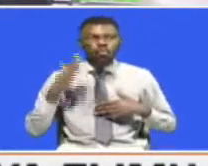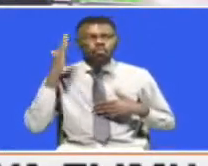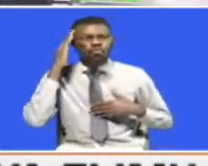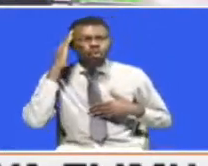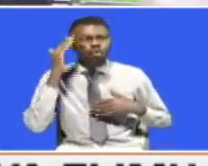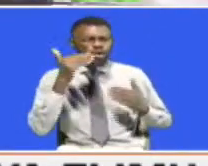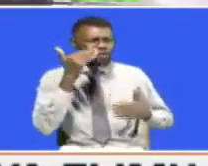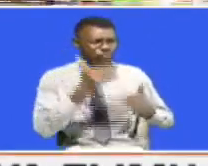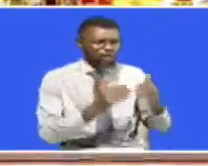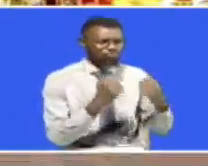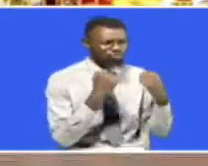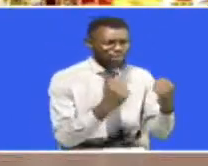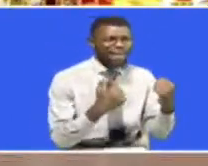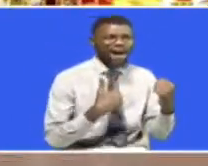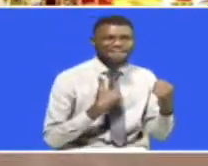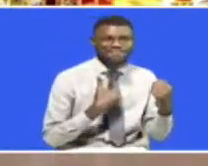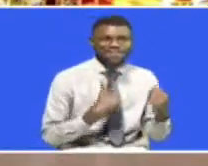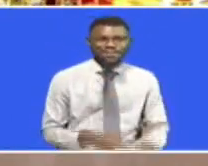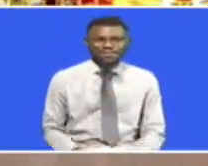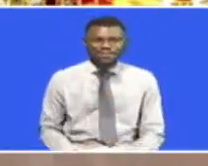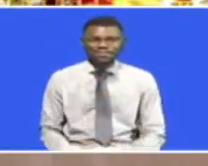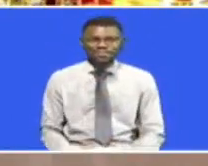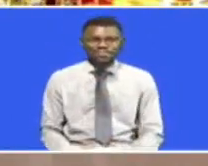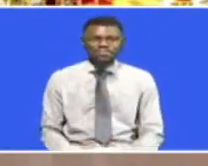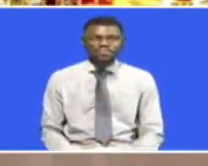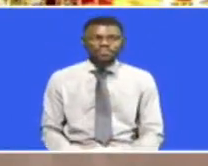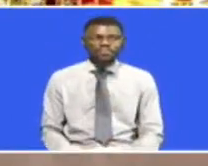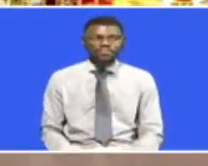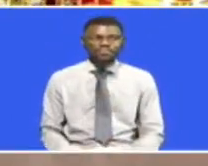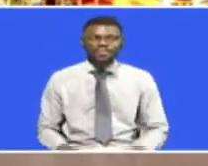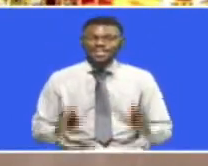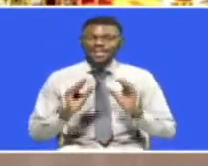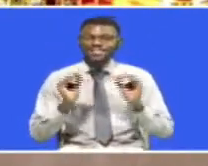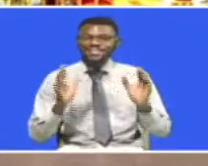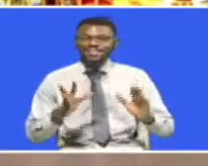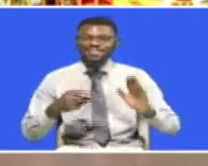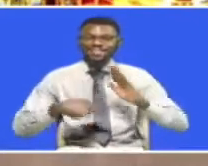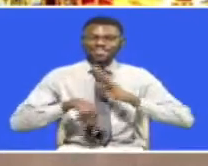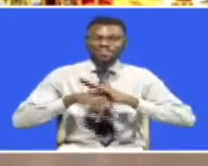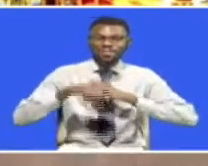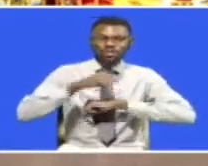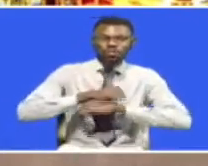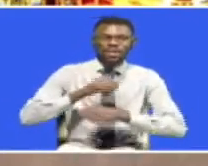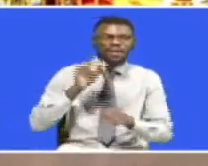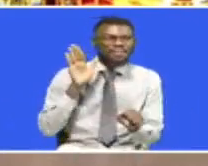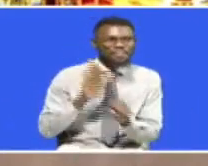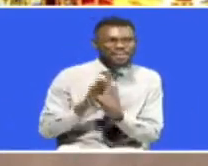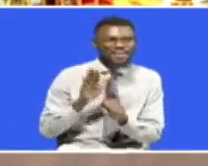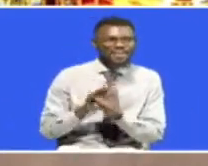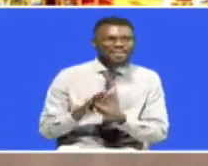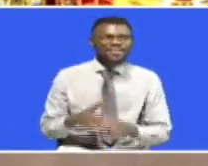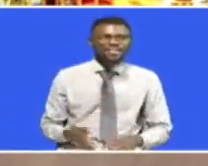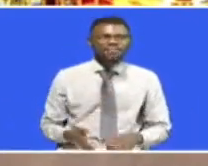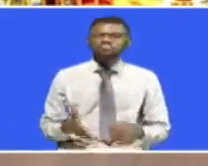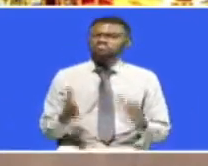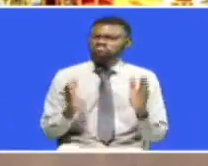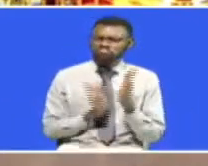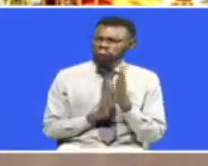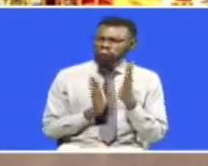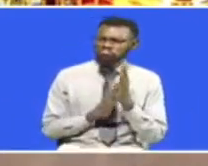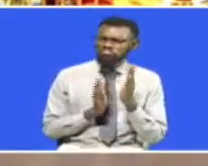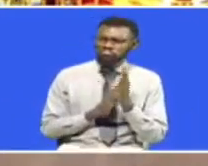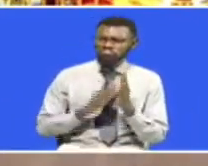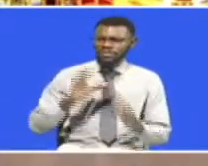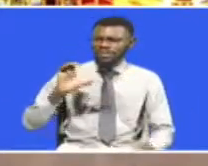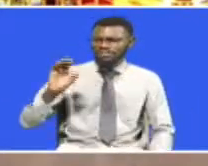this particular university. Na baadhi ya walimu wa shule za msingi wameendelea kuupongeza mtaala wa CBC